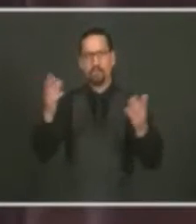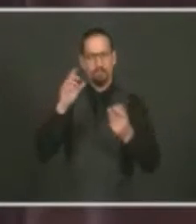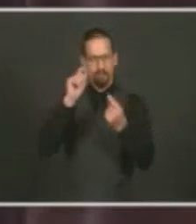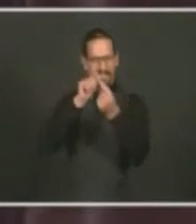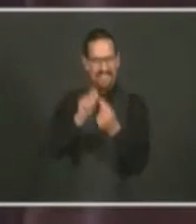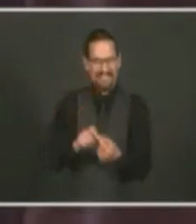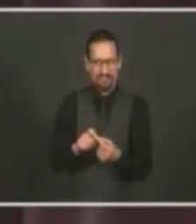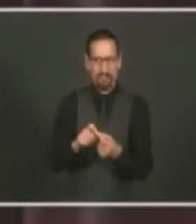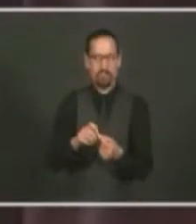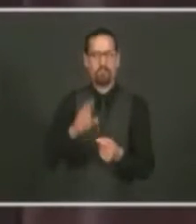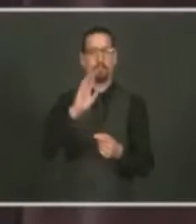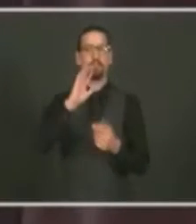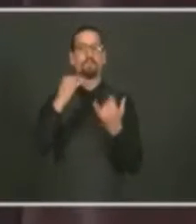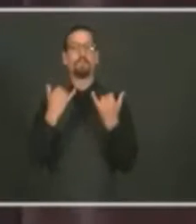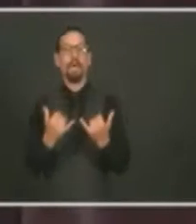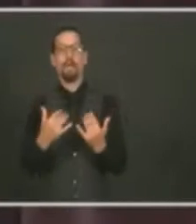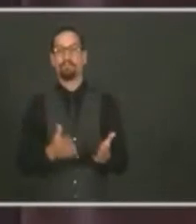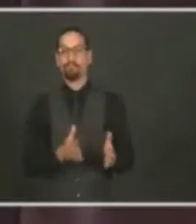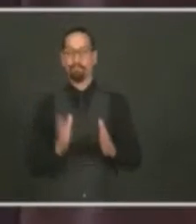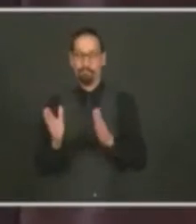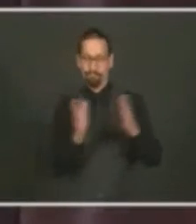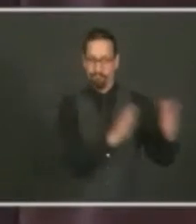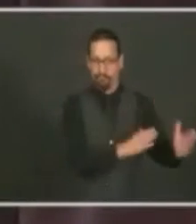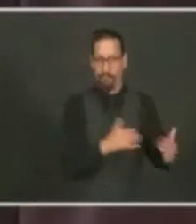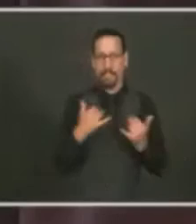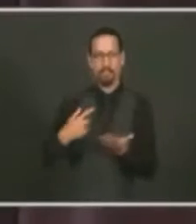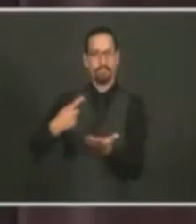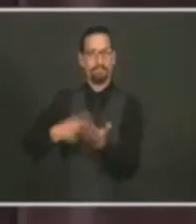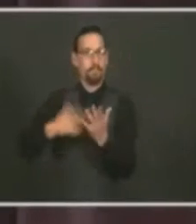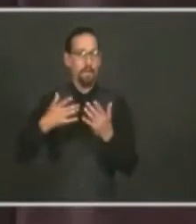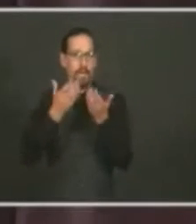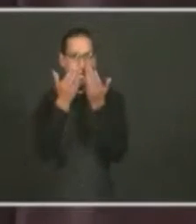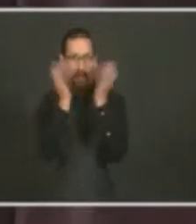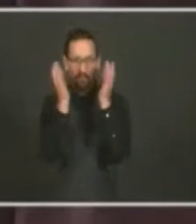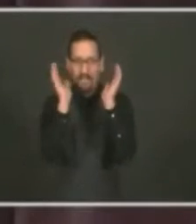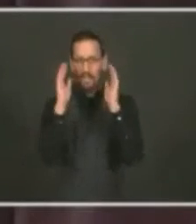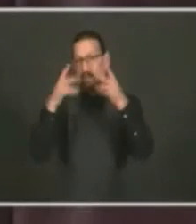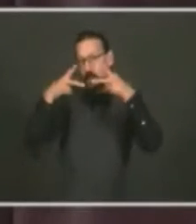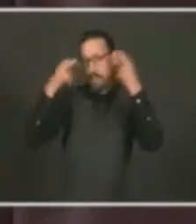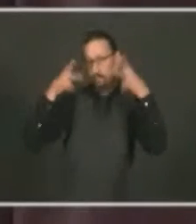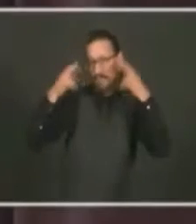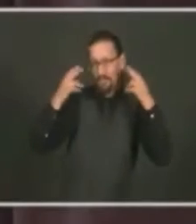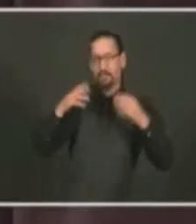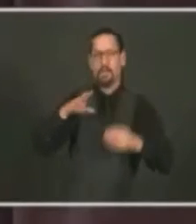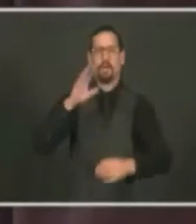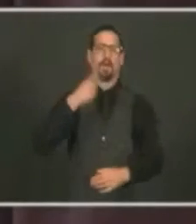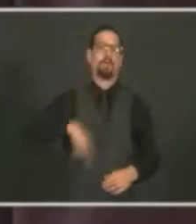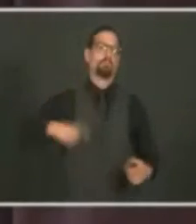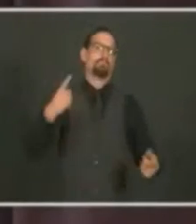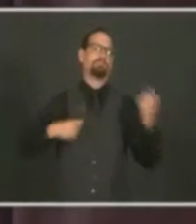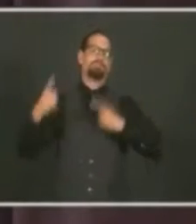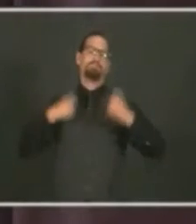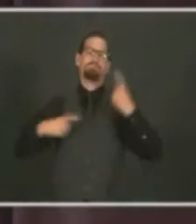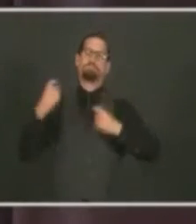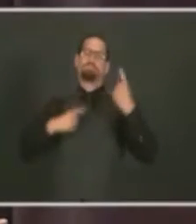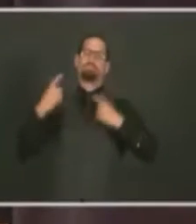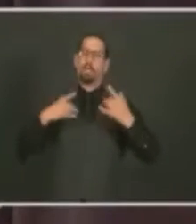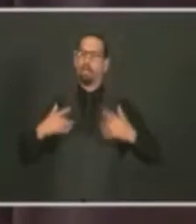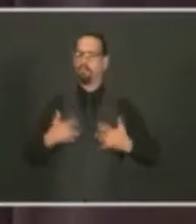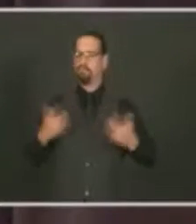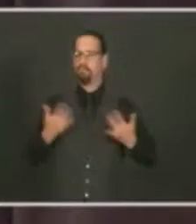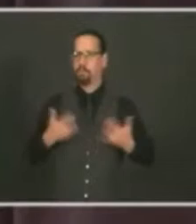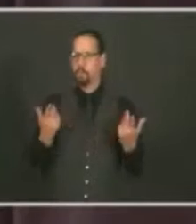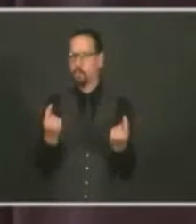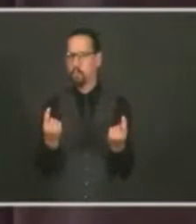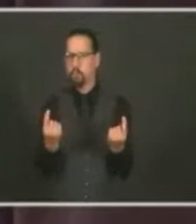last, Halloween. It's a question that I've been getting frequently. So I have good news. The show will